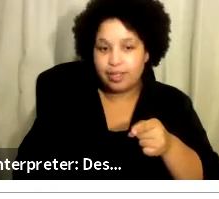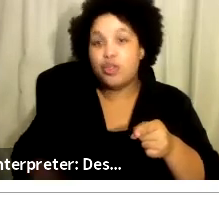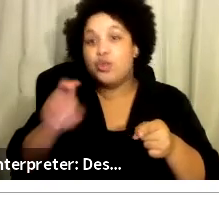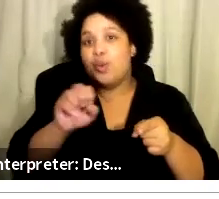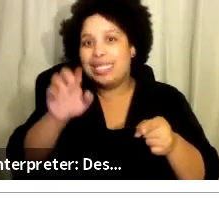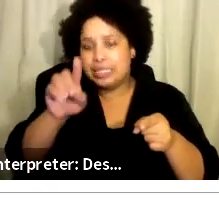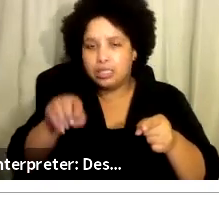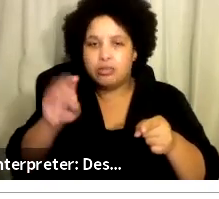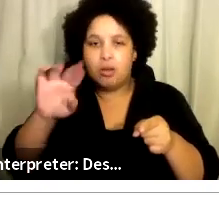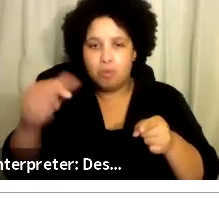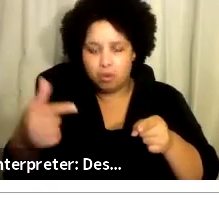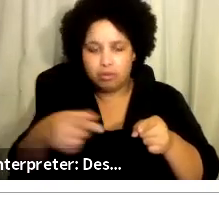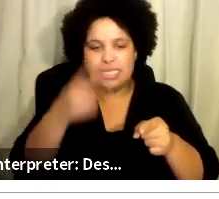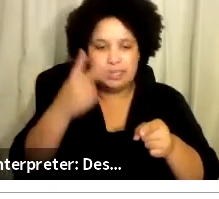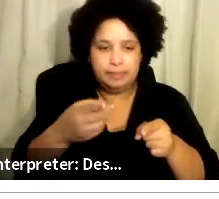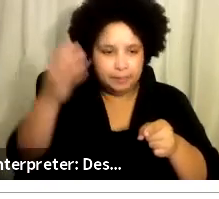enrollprek@twinriversusd.org.